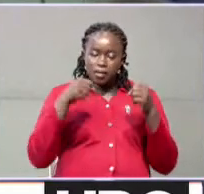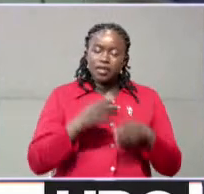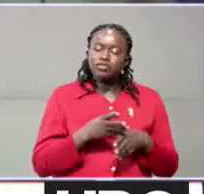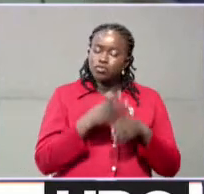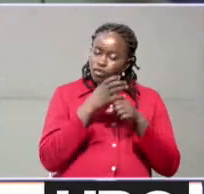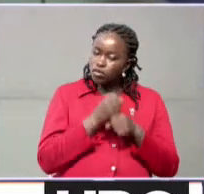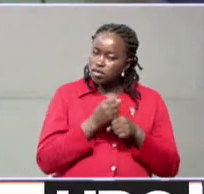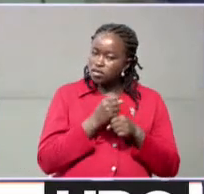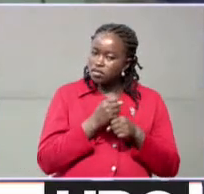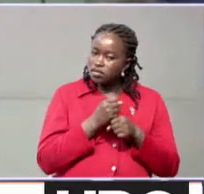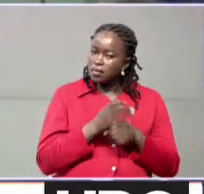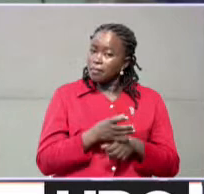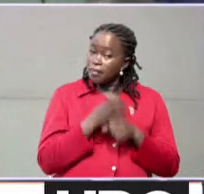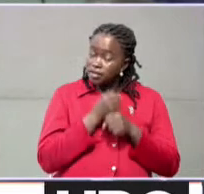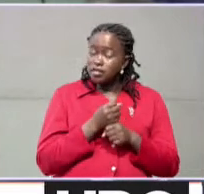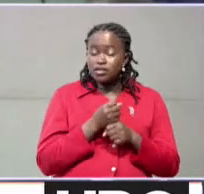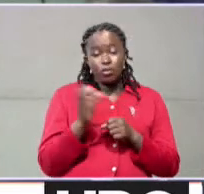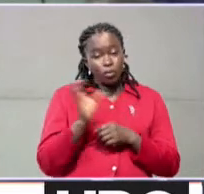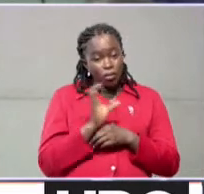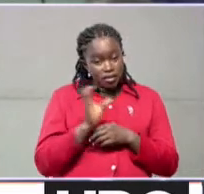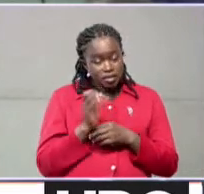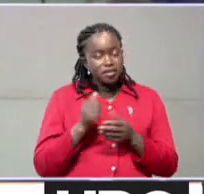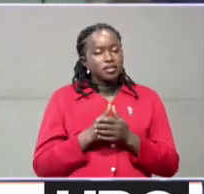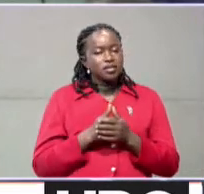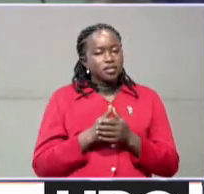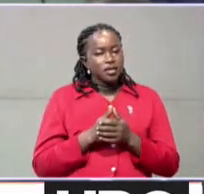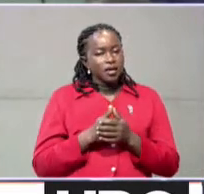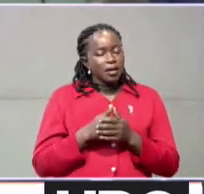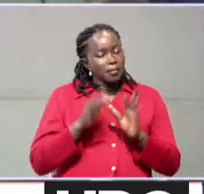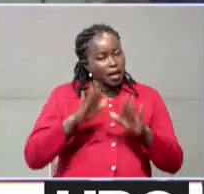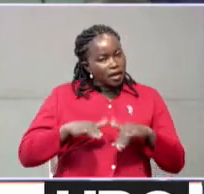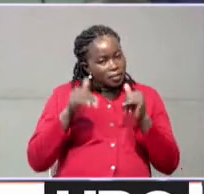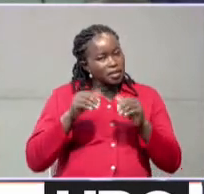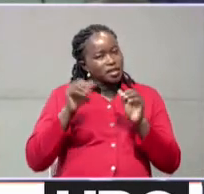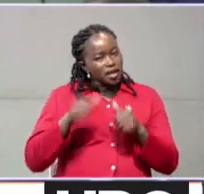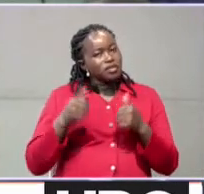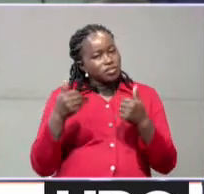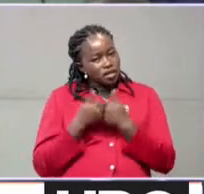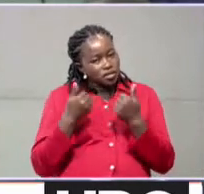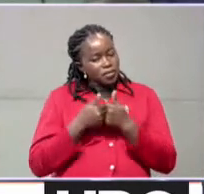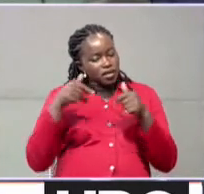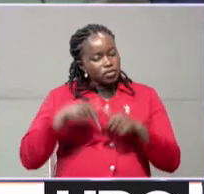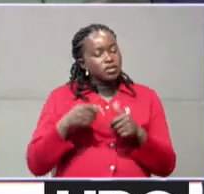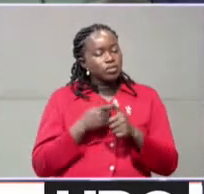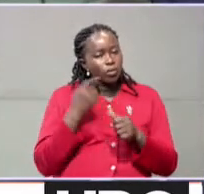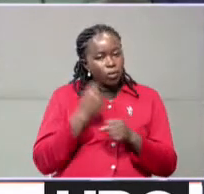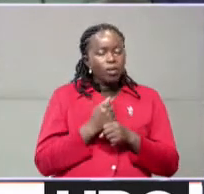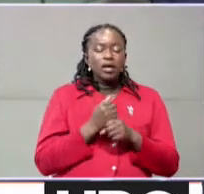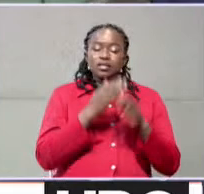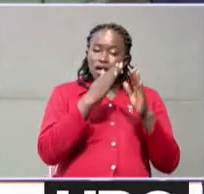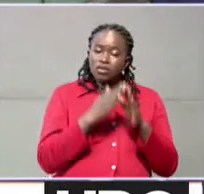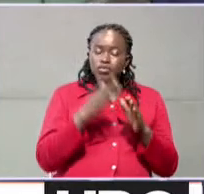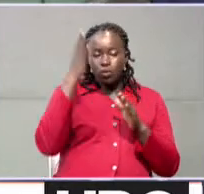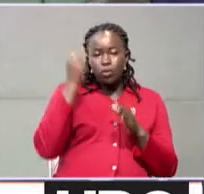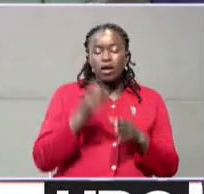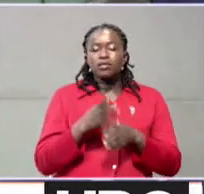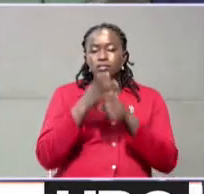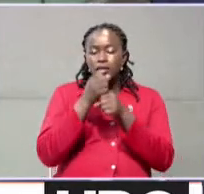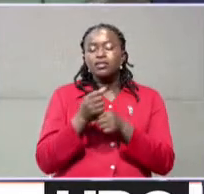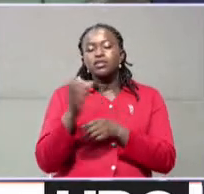committee of parliament explain to this august house why the budget